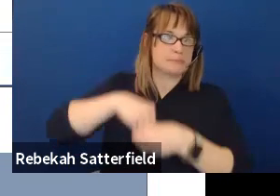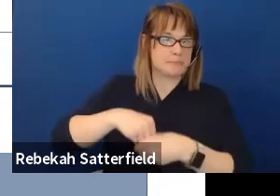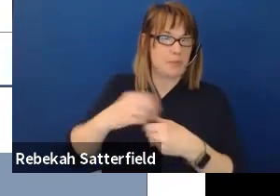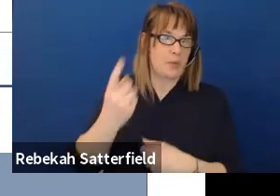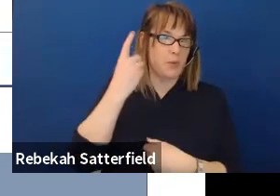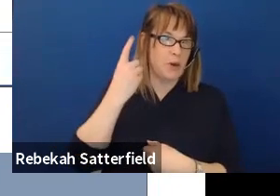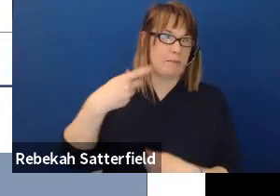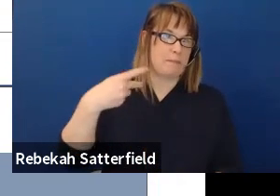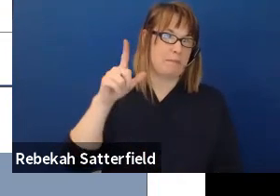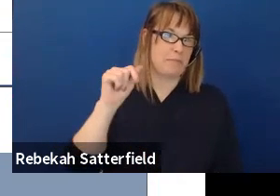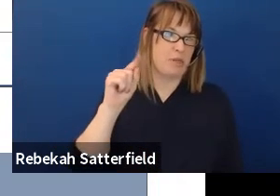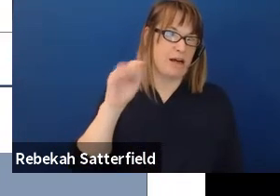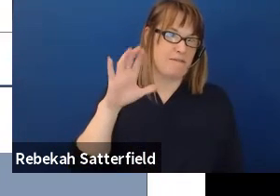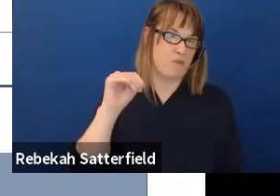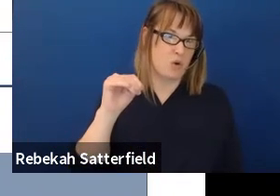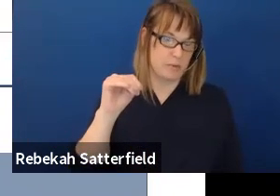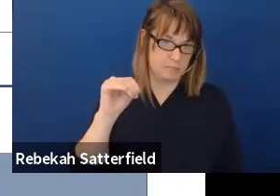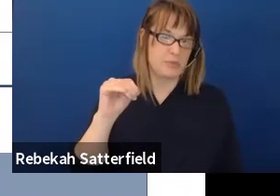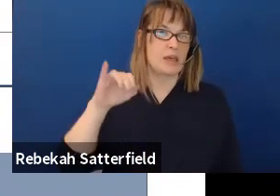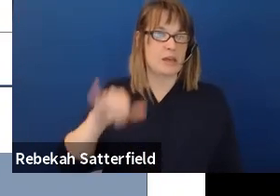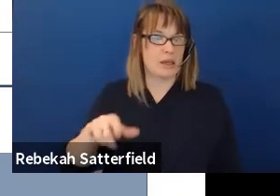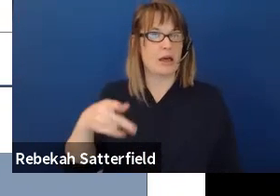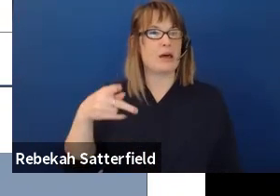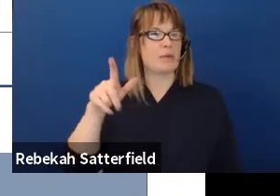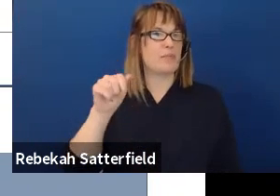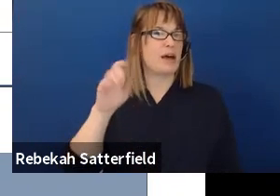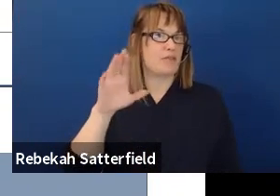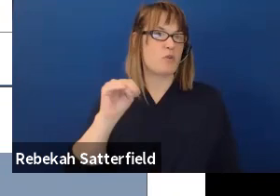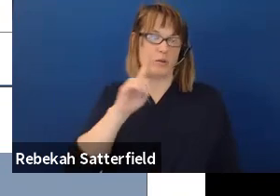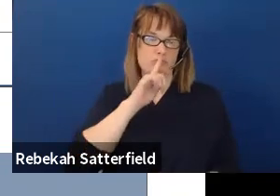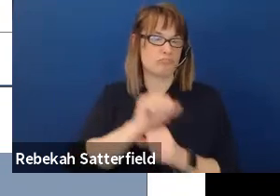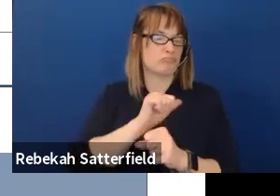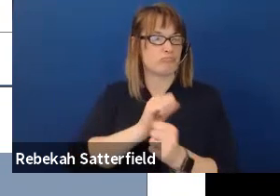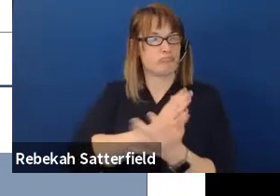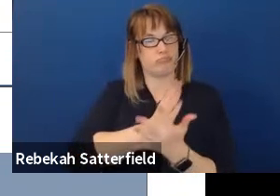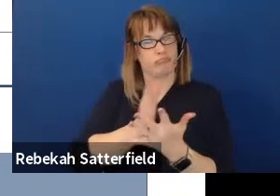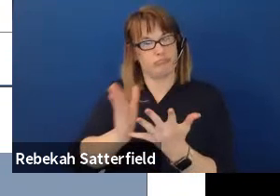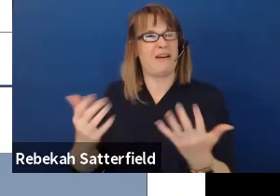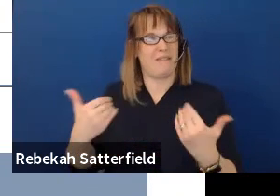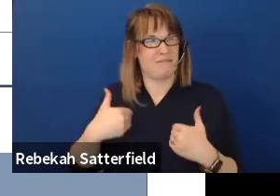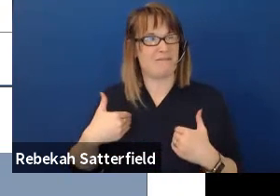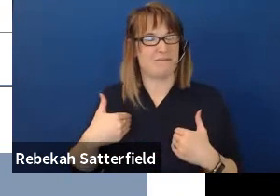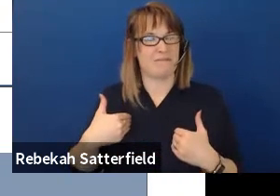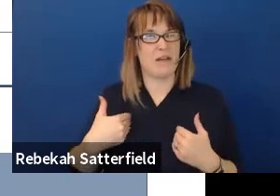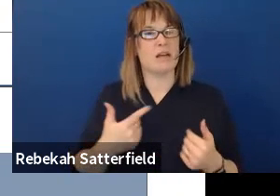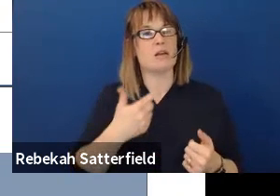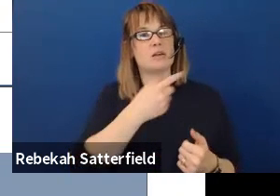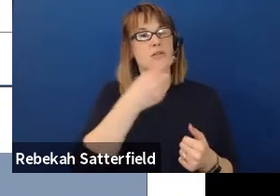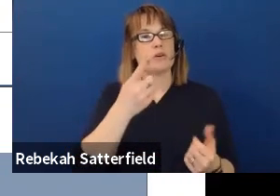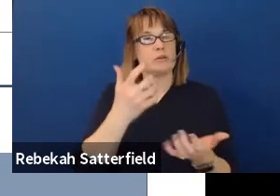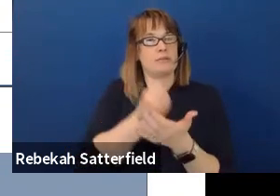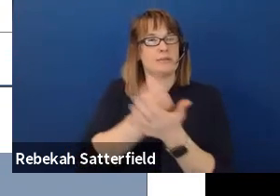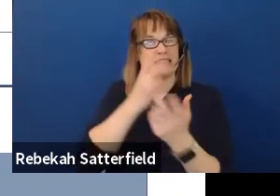one platform, and to look for a platform that really covers that all. So all in all, being able to see more